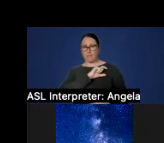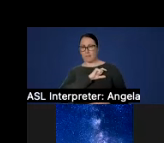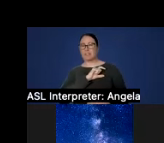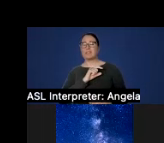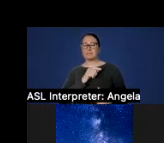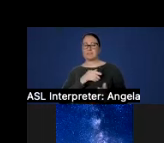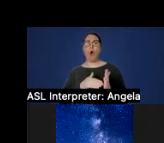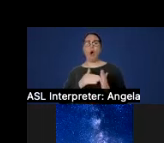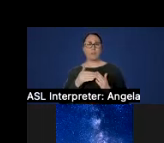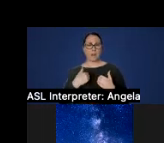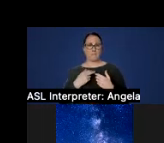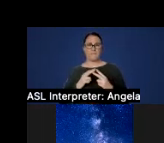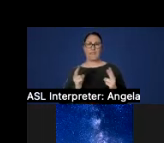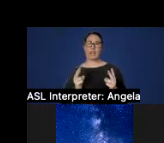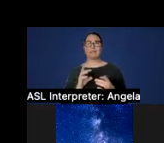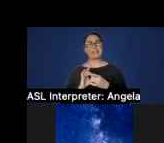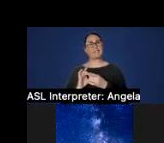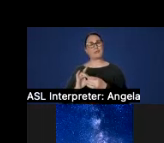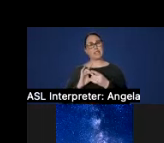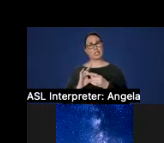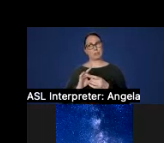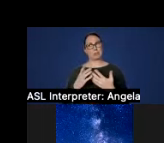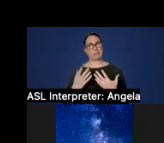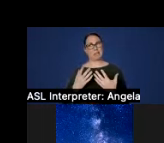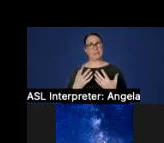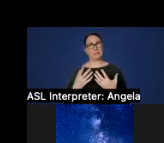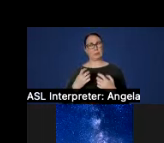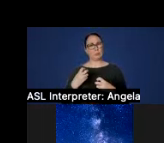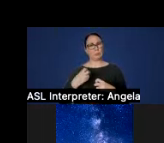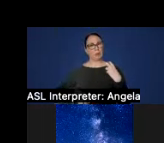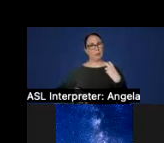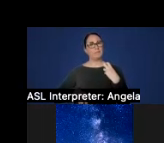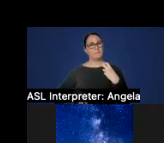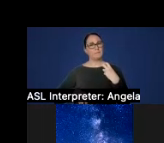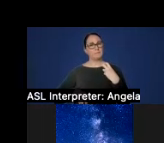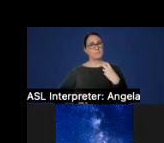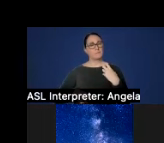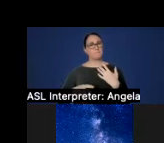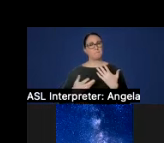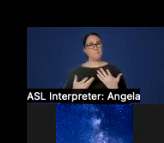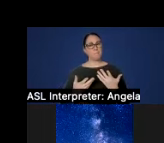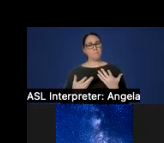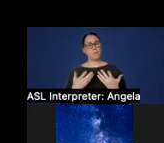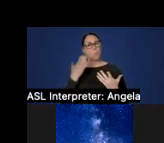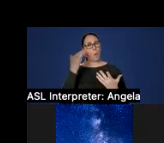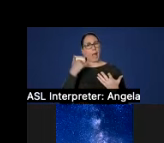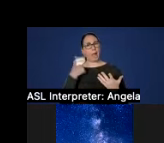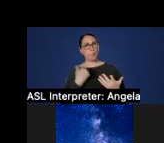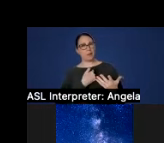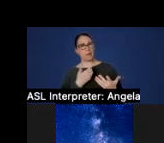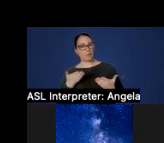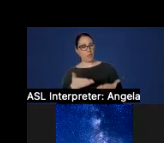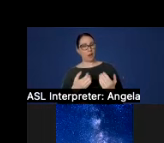very the relationship can be very strained because we are there to, you know, to make sure that the process goes smoothly. And